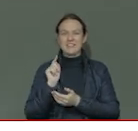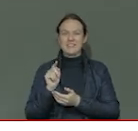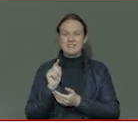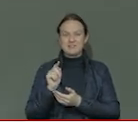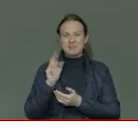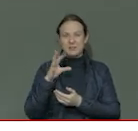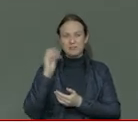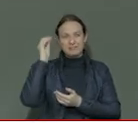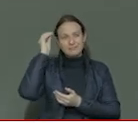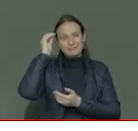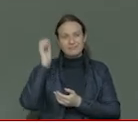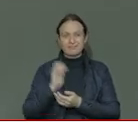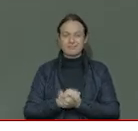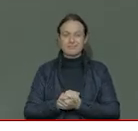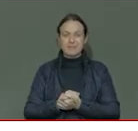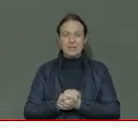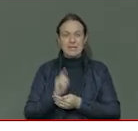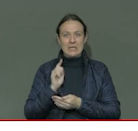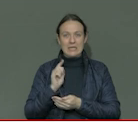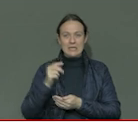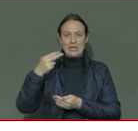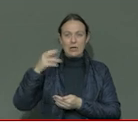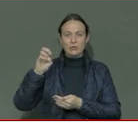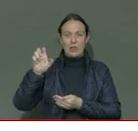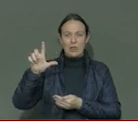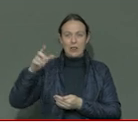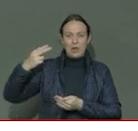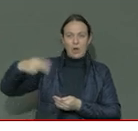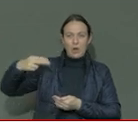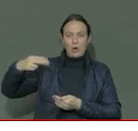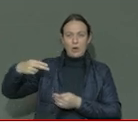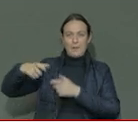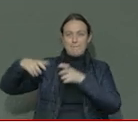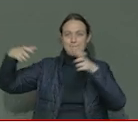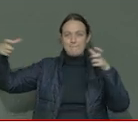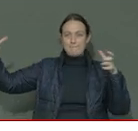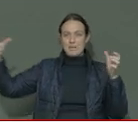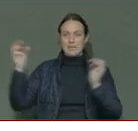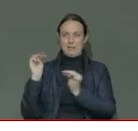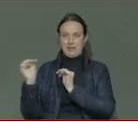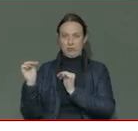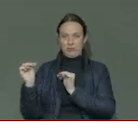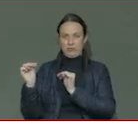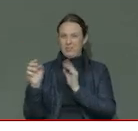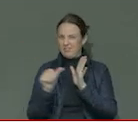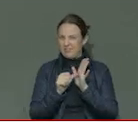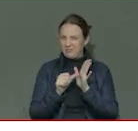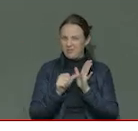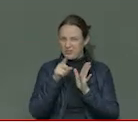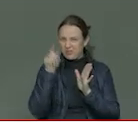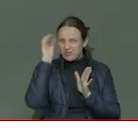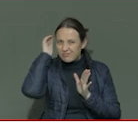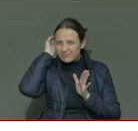that he ran a large hotel in Madras. Is this significant?